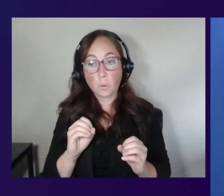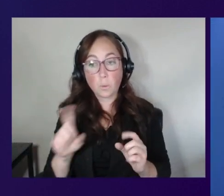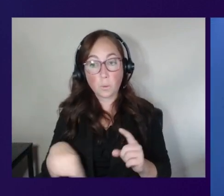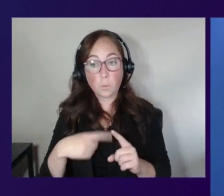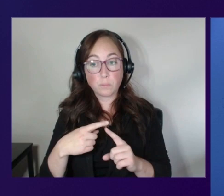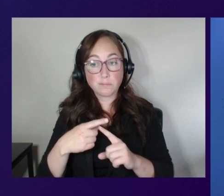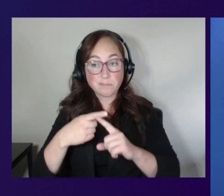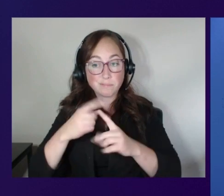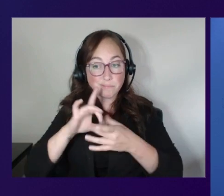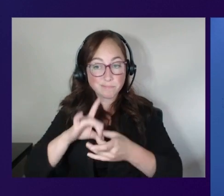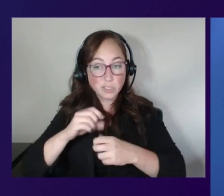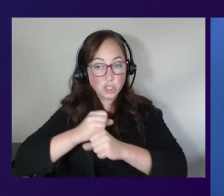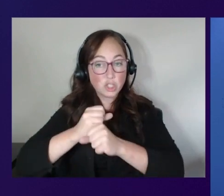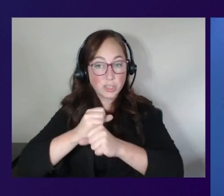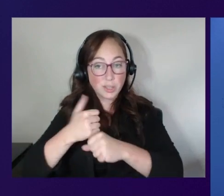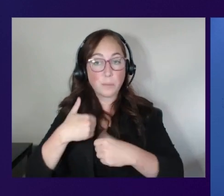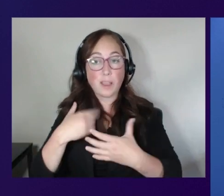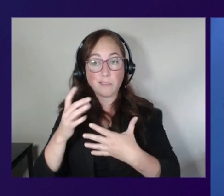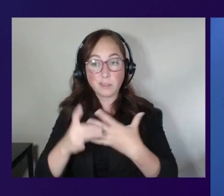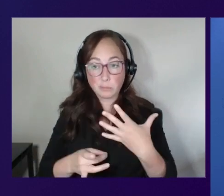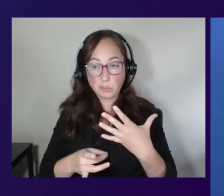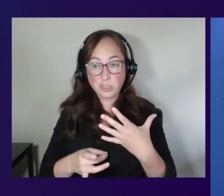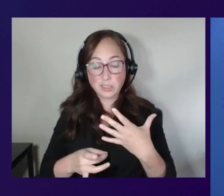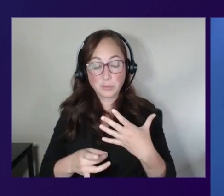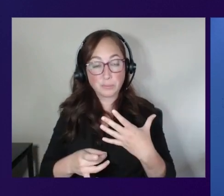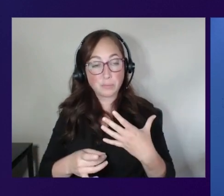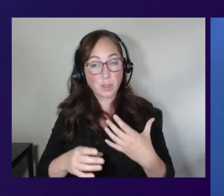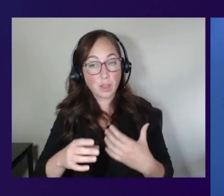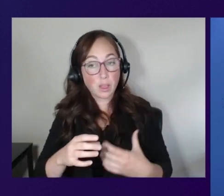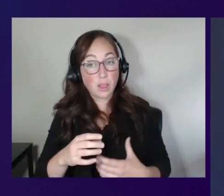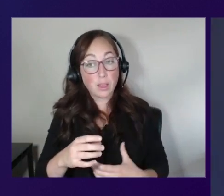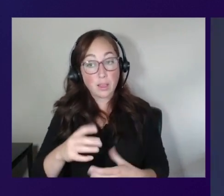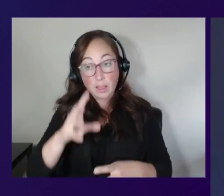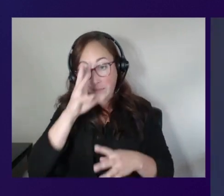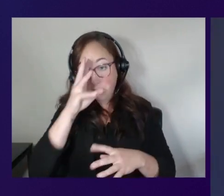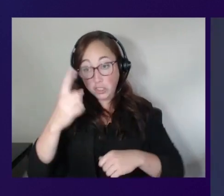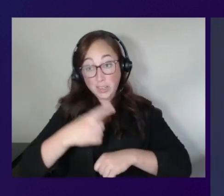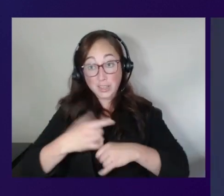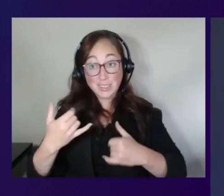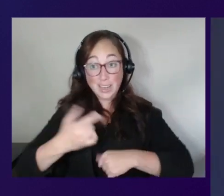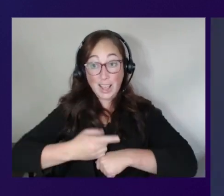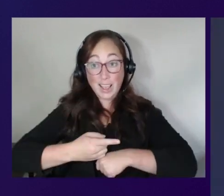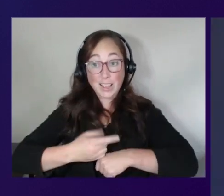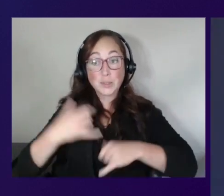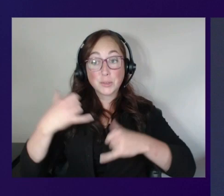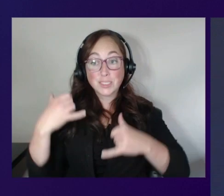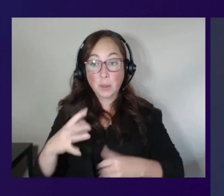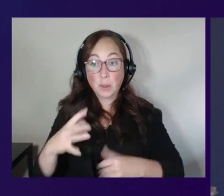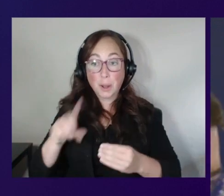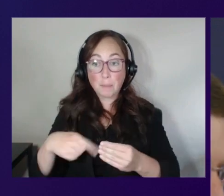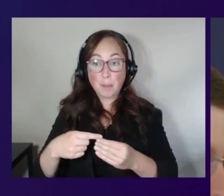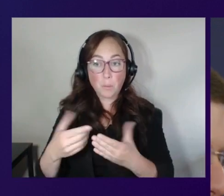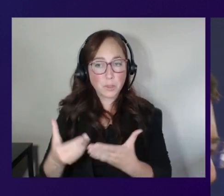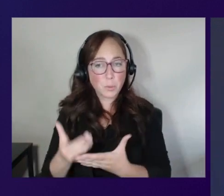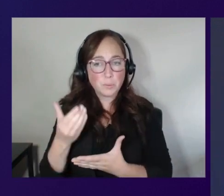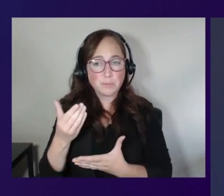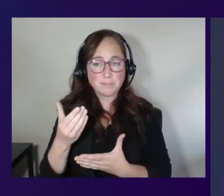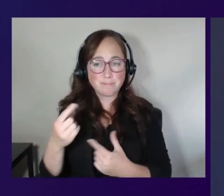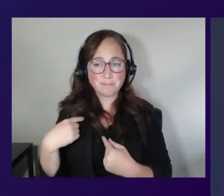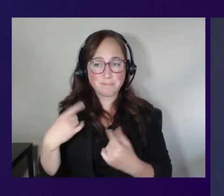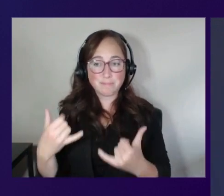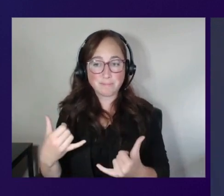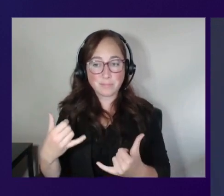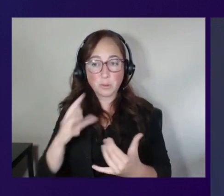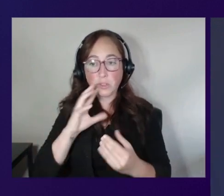many, many options. So this wouldn't be an innovation day without maybe talking about what's new. So this whole session we've been talking about why